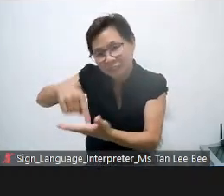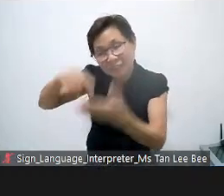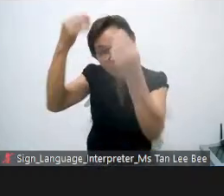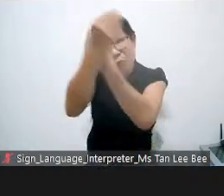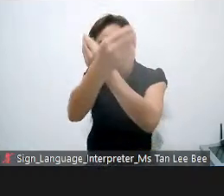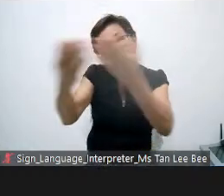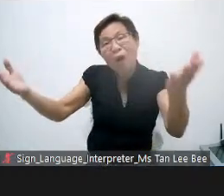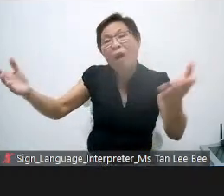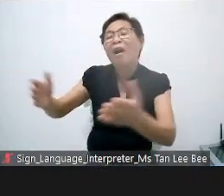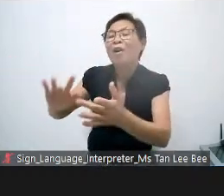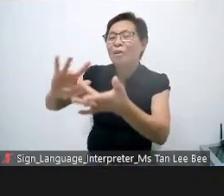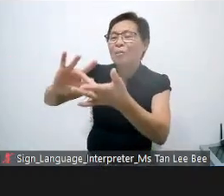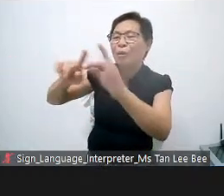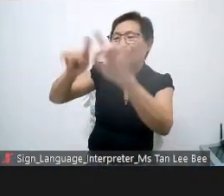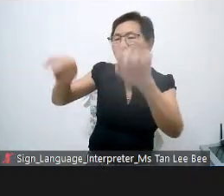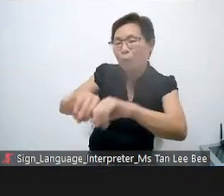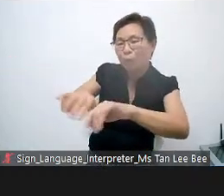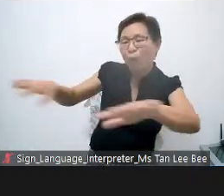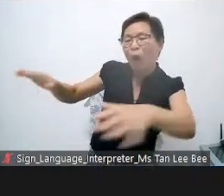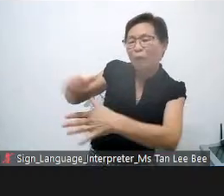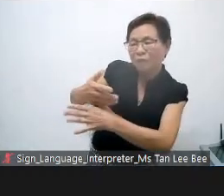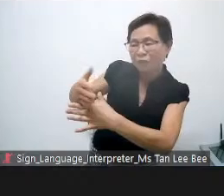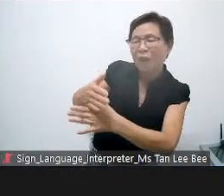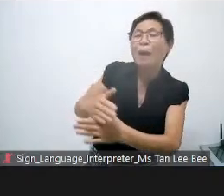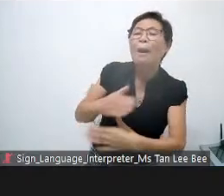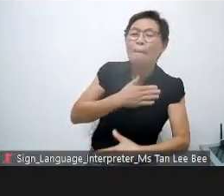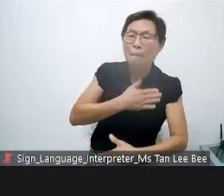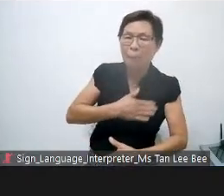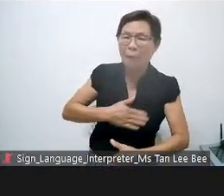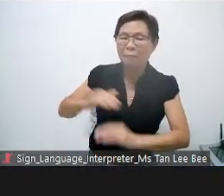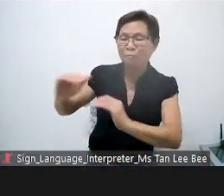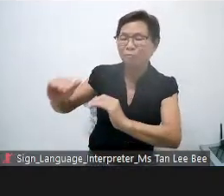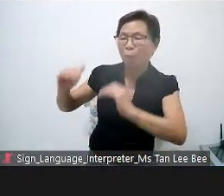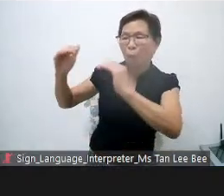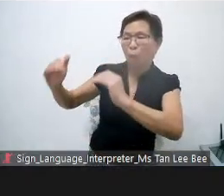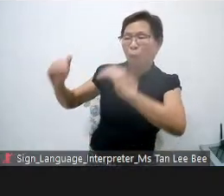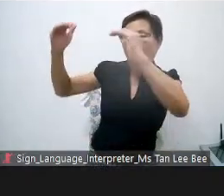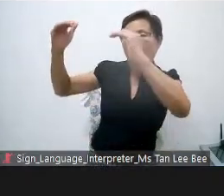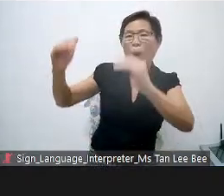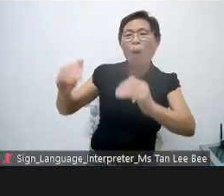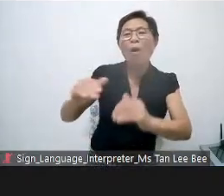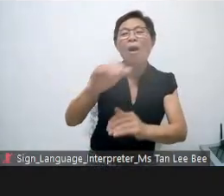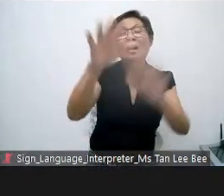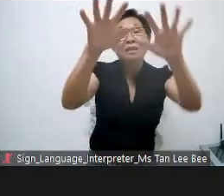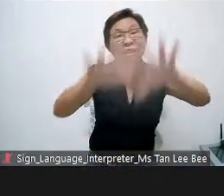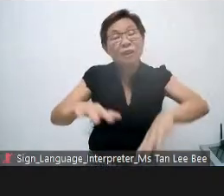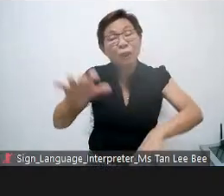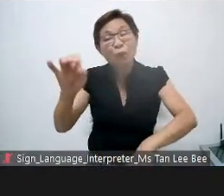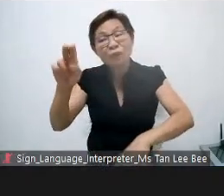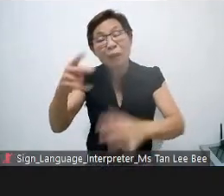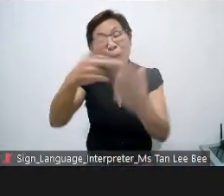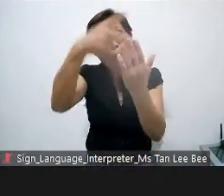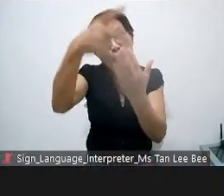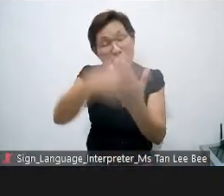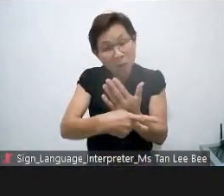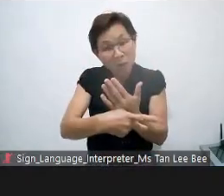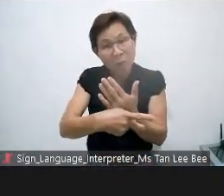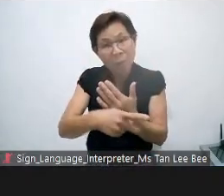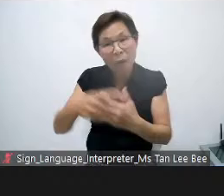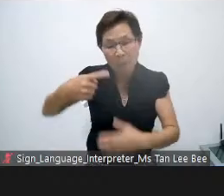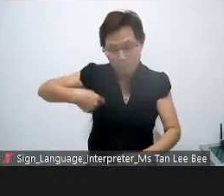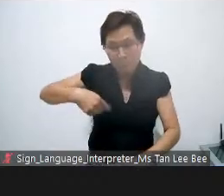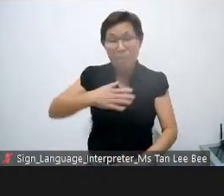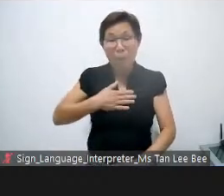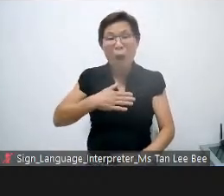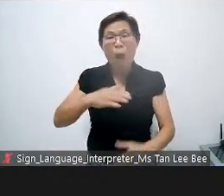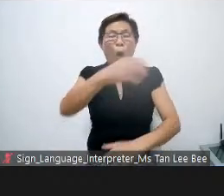with your network. Please keep updated with SEAMEO SEN's programs and activities via our official website